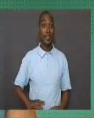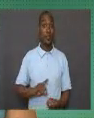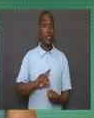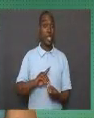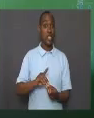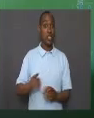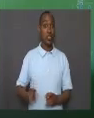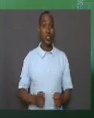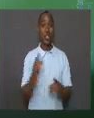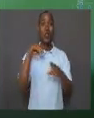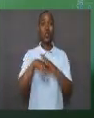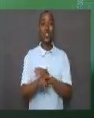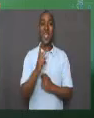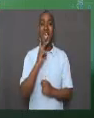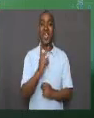system.